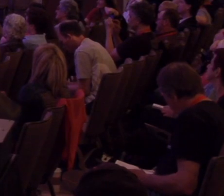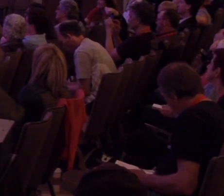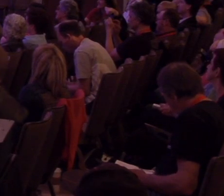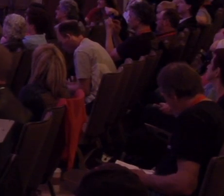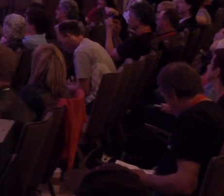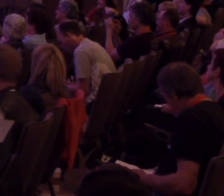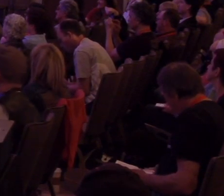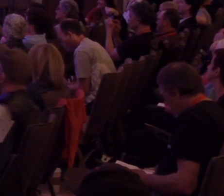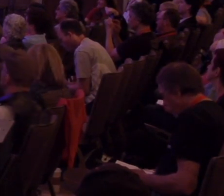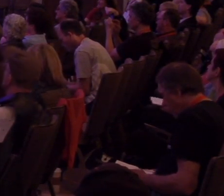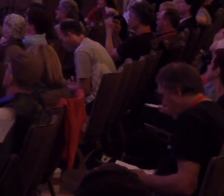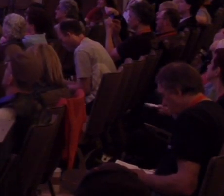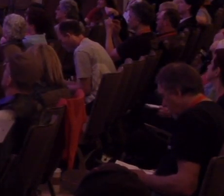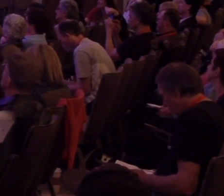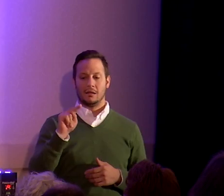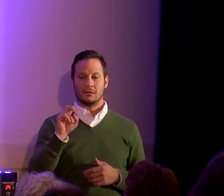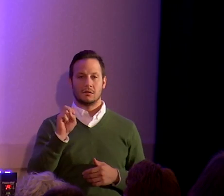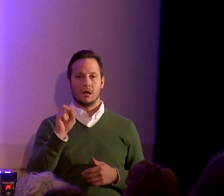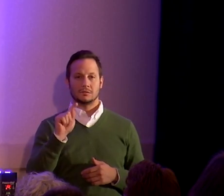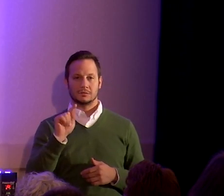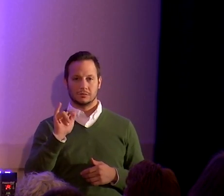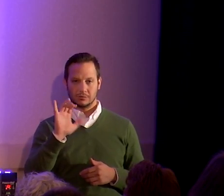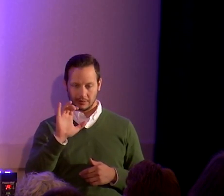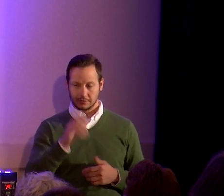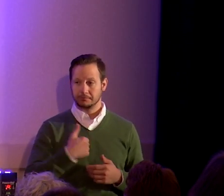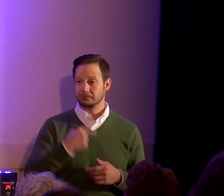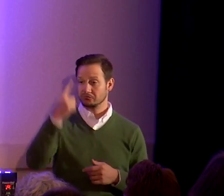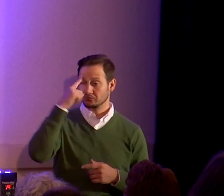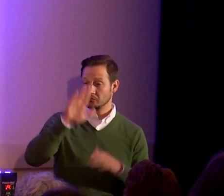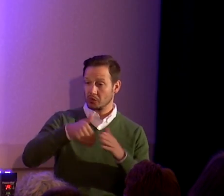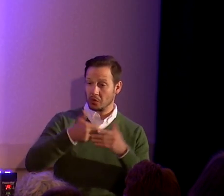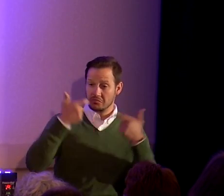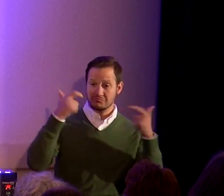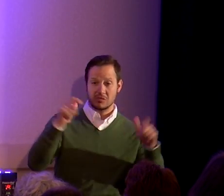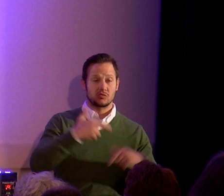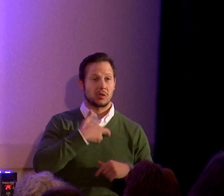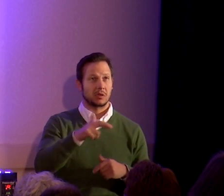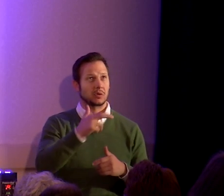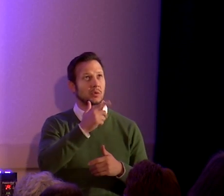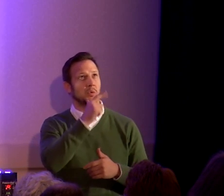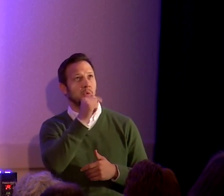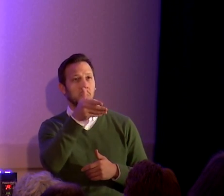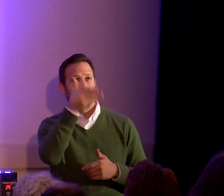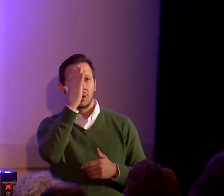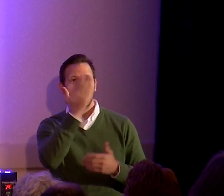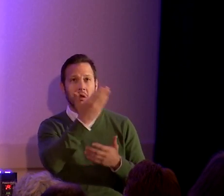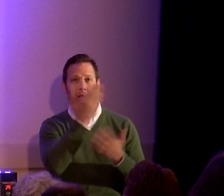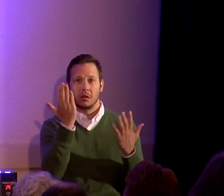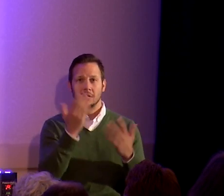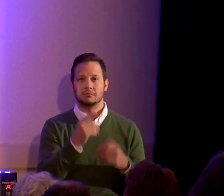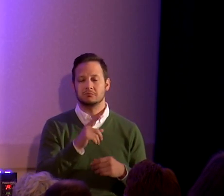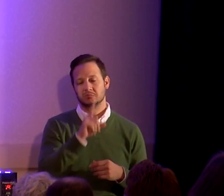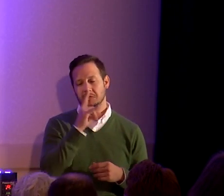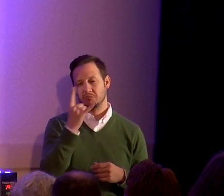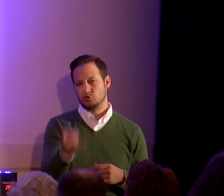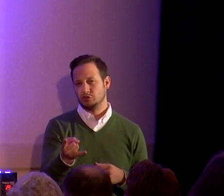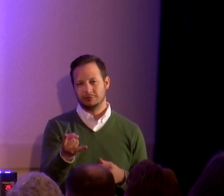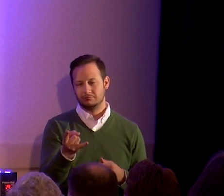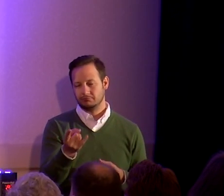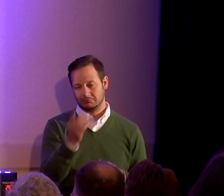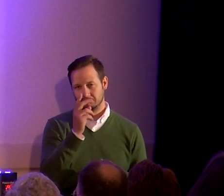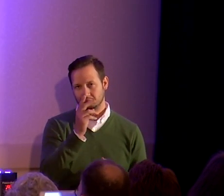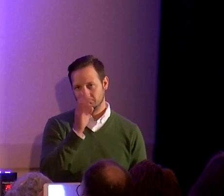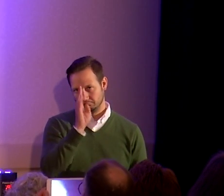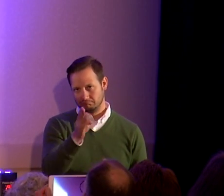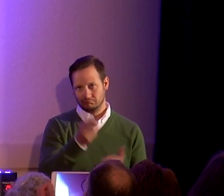agnostic because I think that all the major religions, their view of what God is bullshit, to be frank.